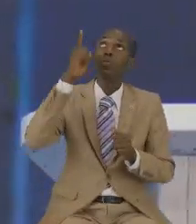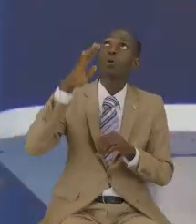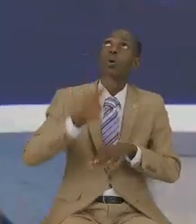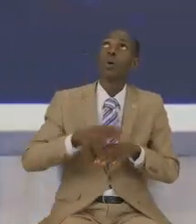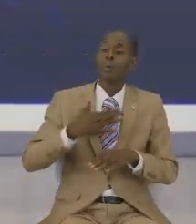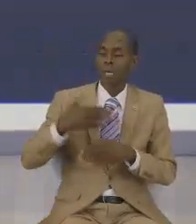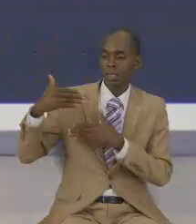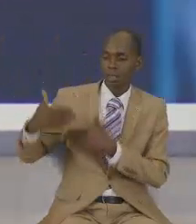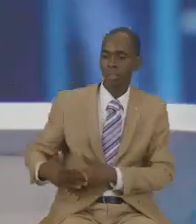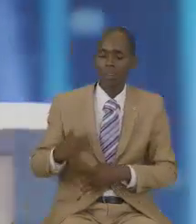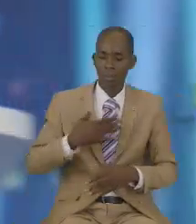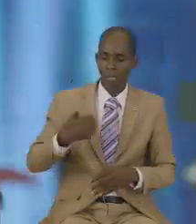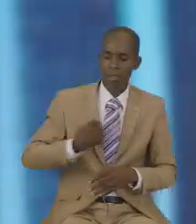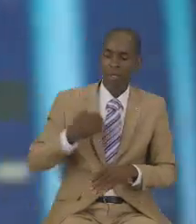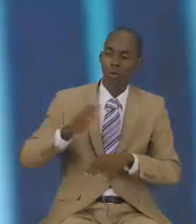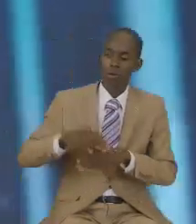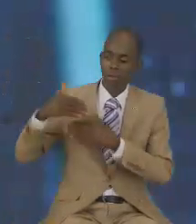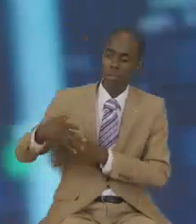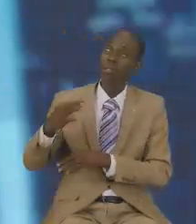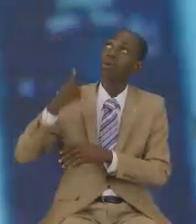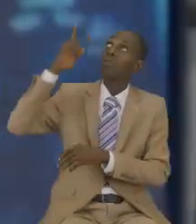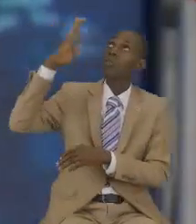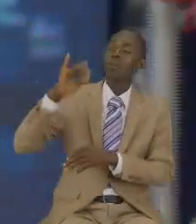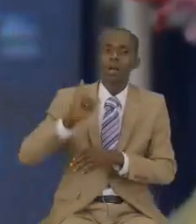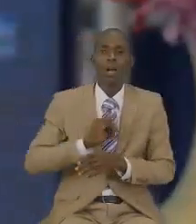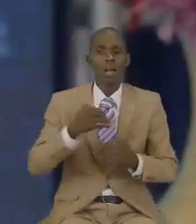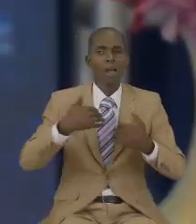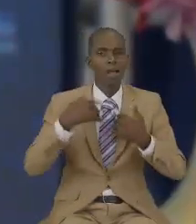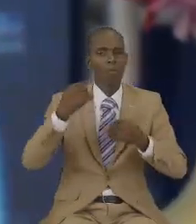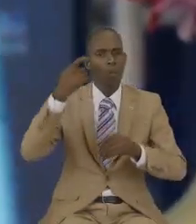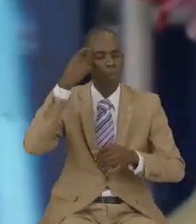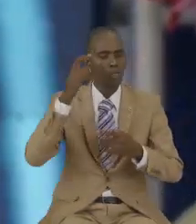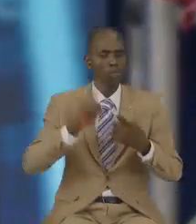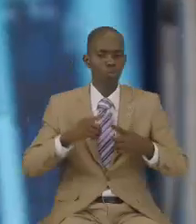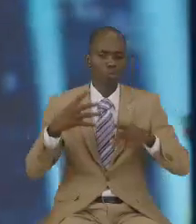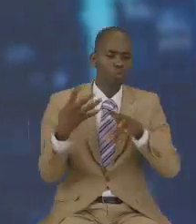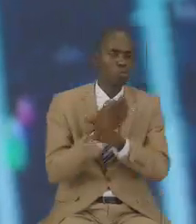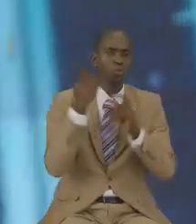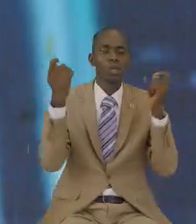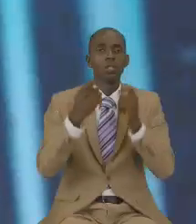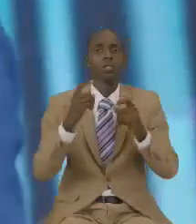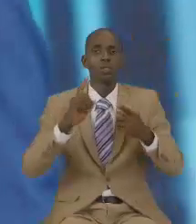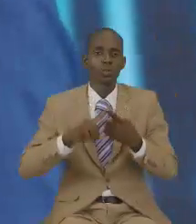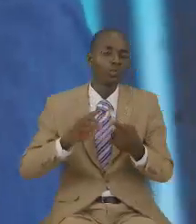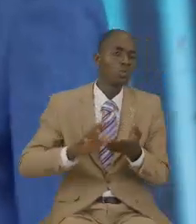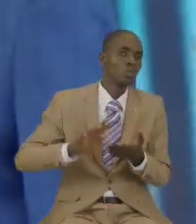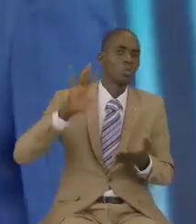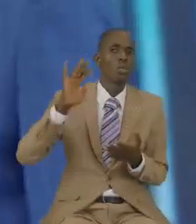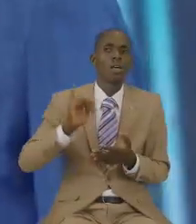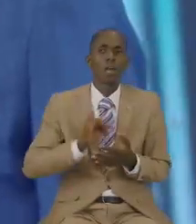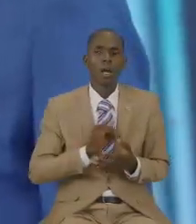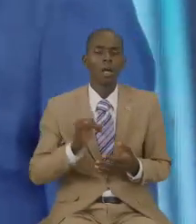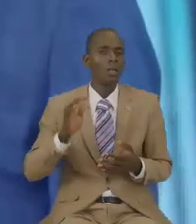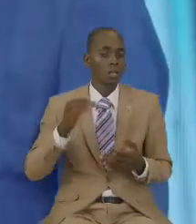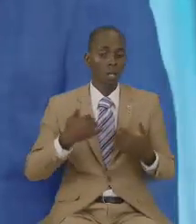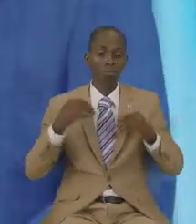the side of God, I have the mind to win and the mind to go to glory, and use the kind of